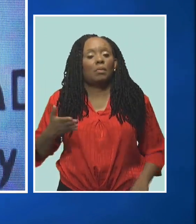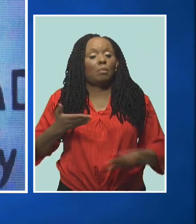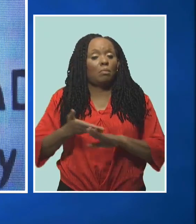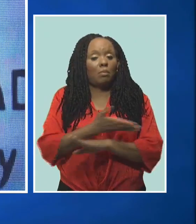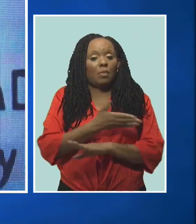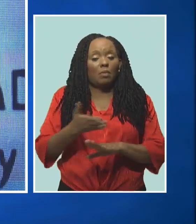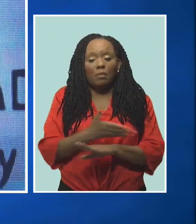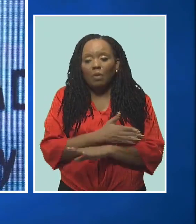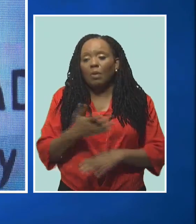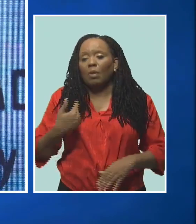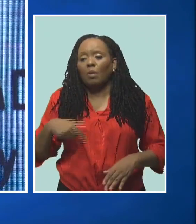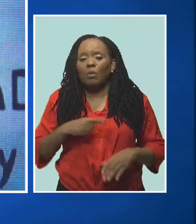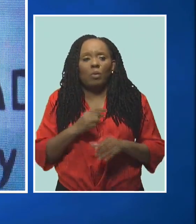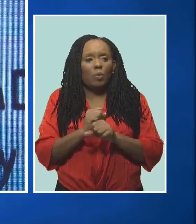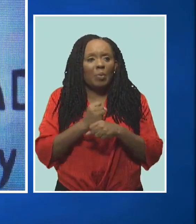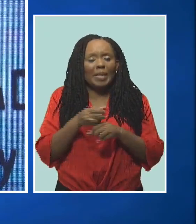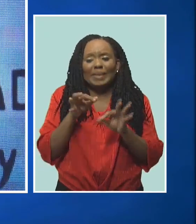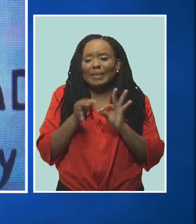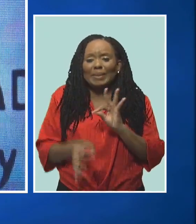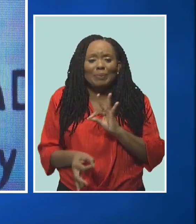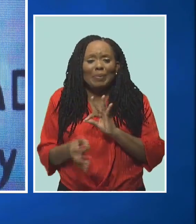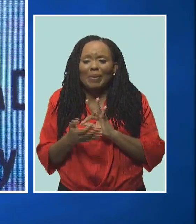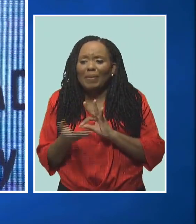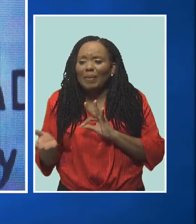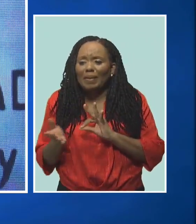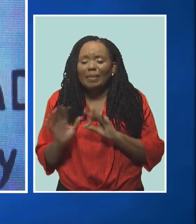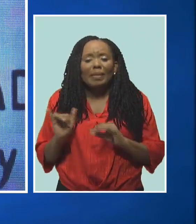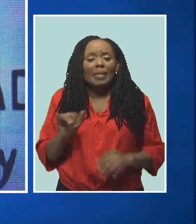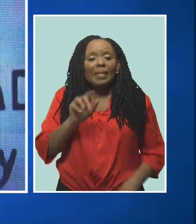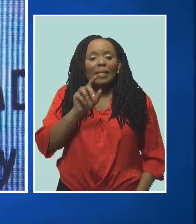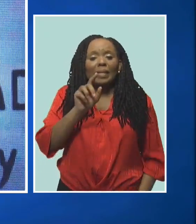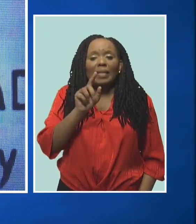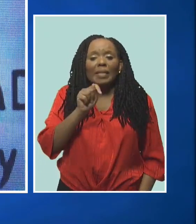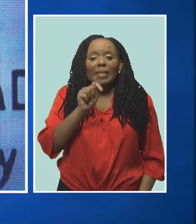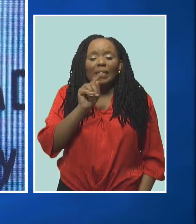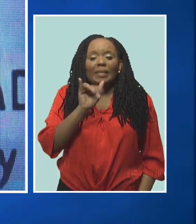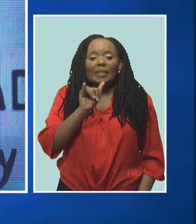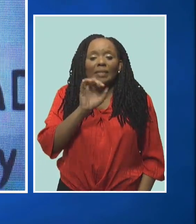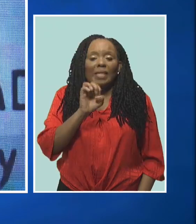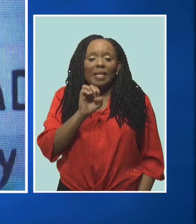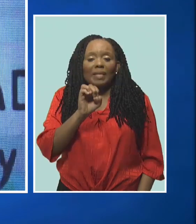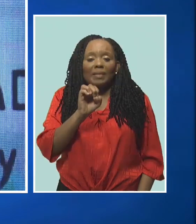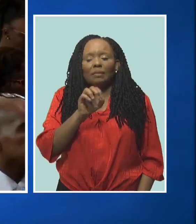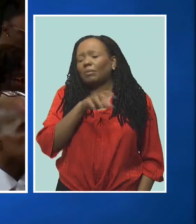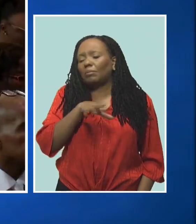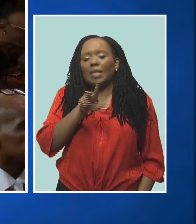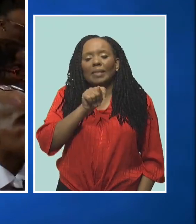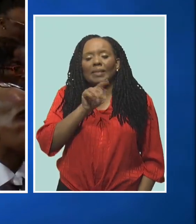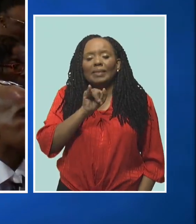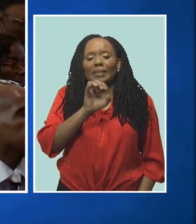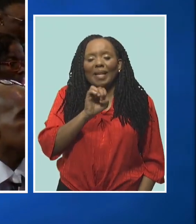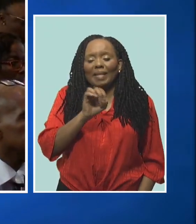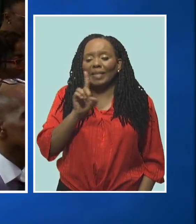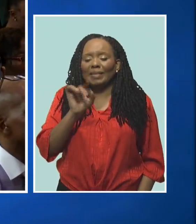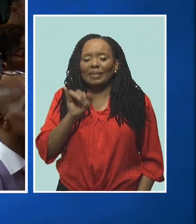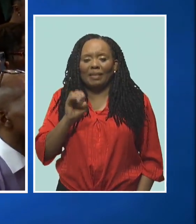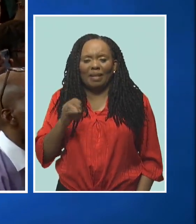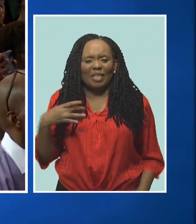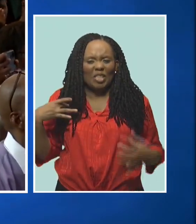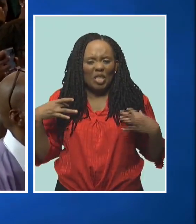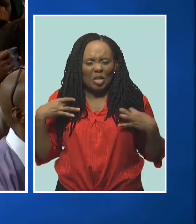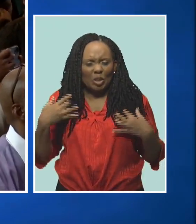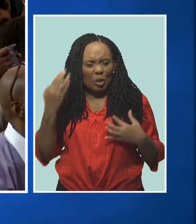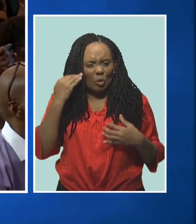camp system. It can no longer obtain for our young people. And as the Minister of Youth,